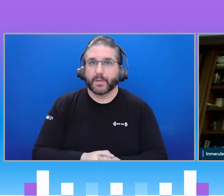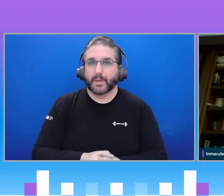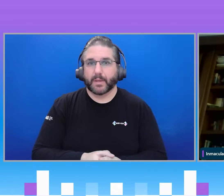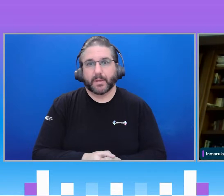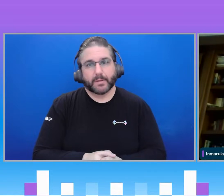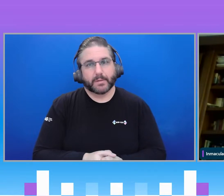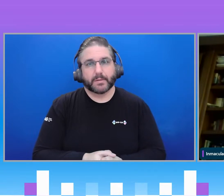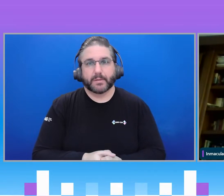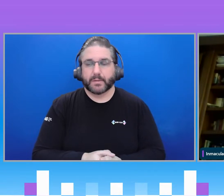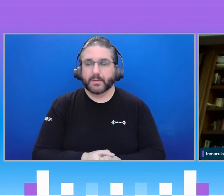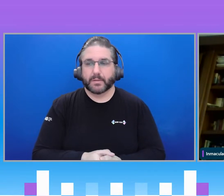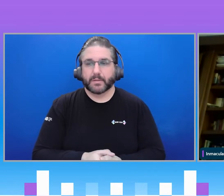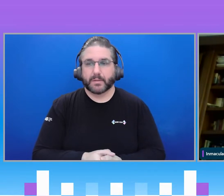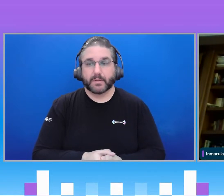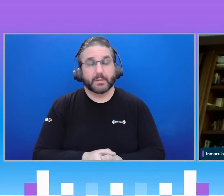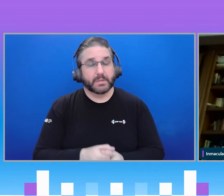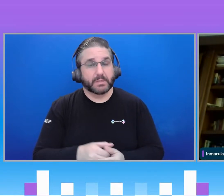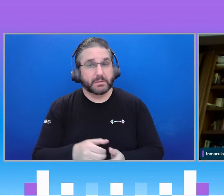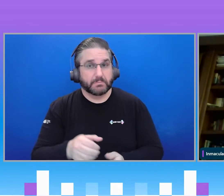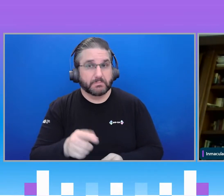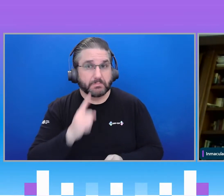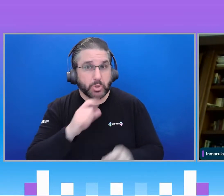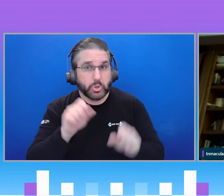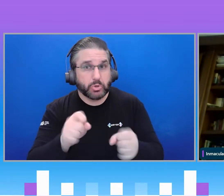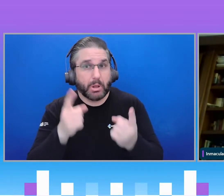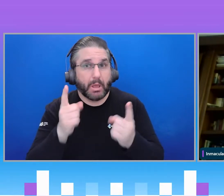someone might take them